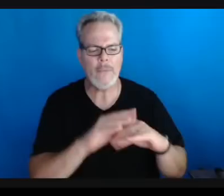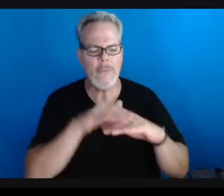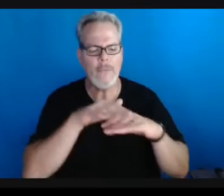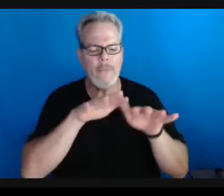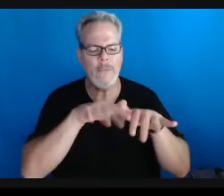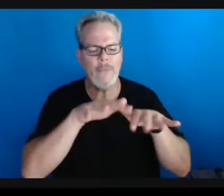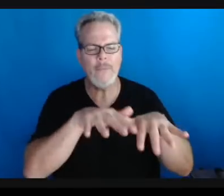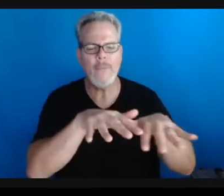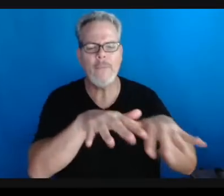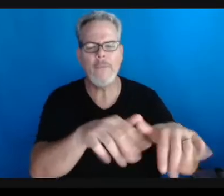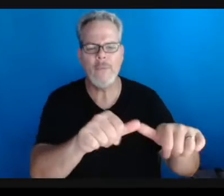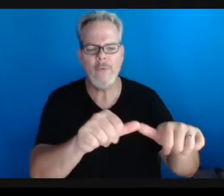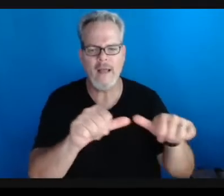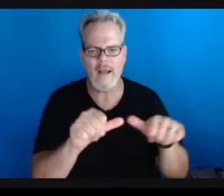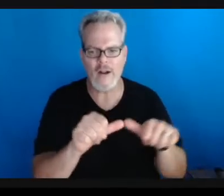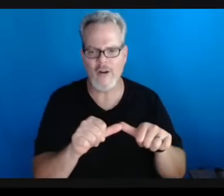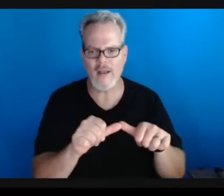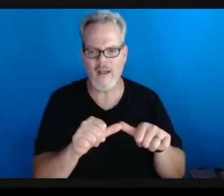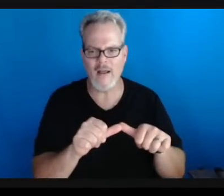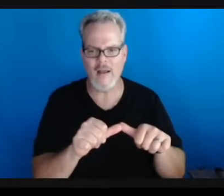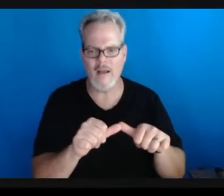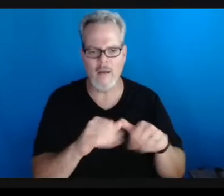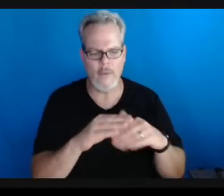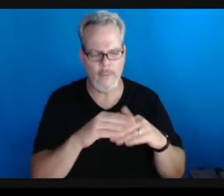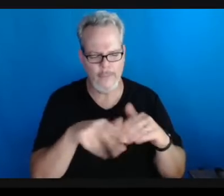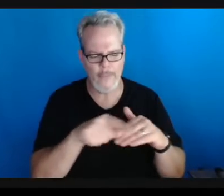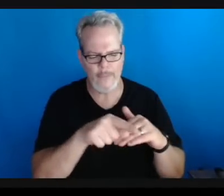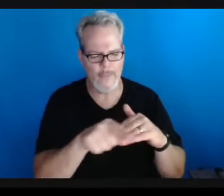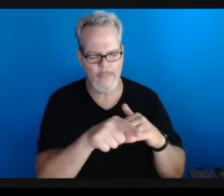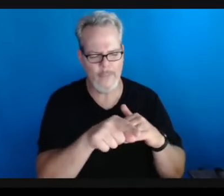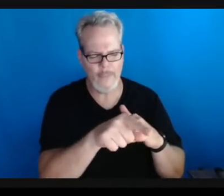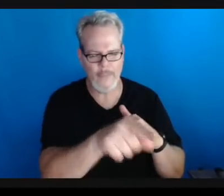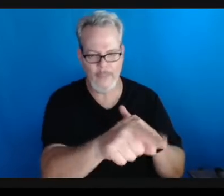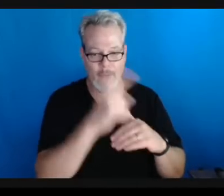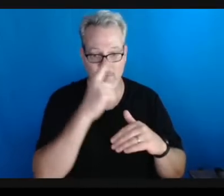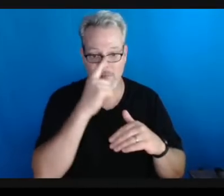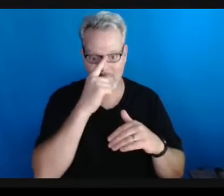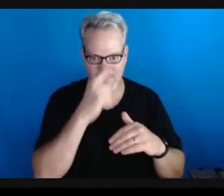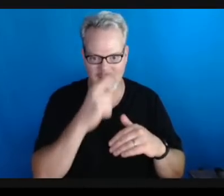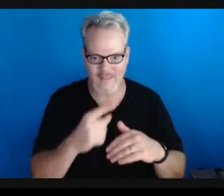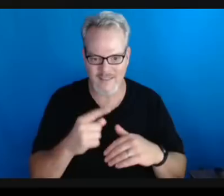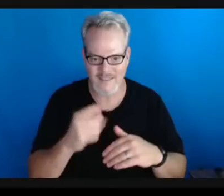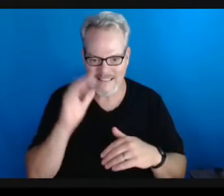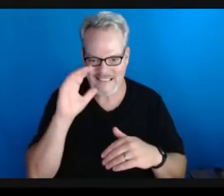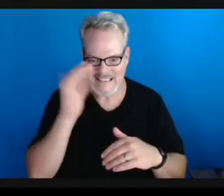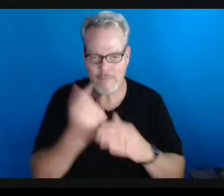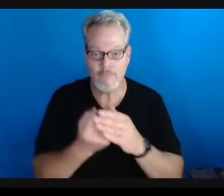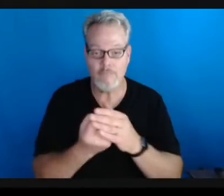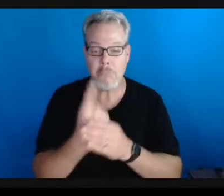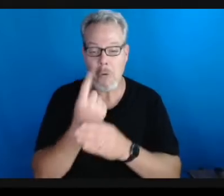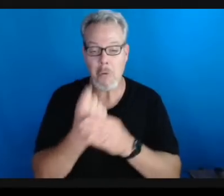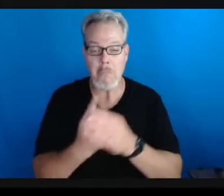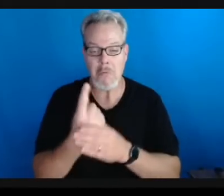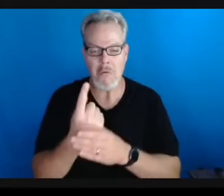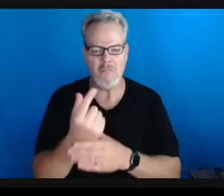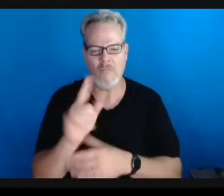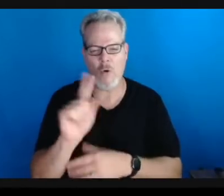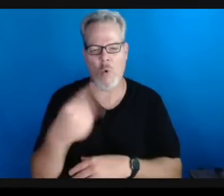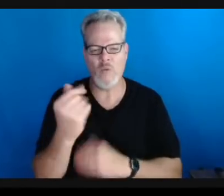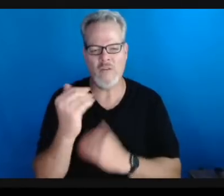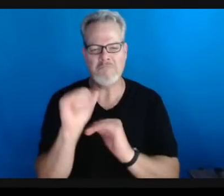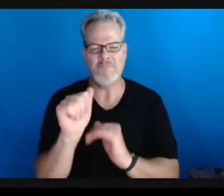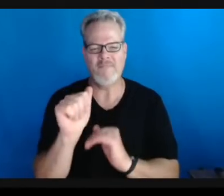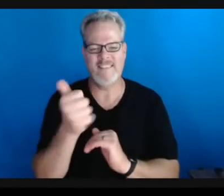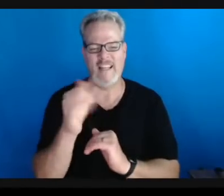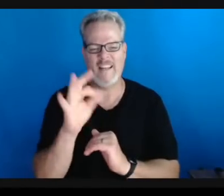then running out. And they noted spatter being thrown only about 10 feet in the air, 3 meters from